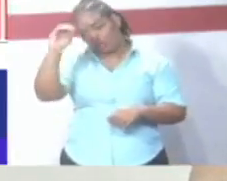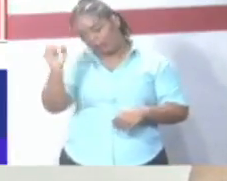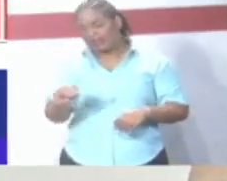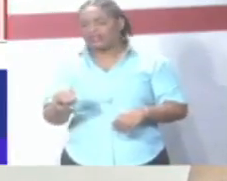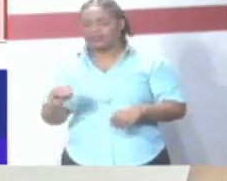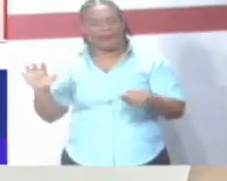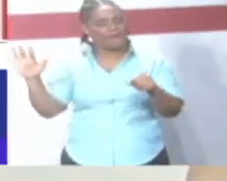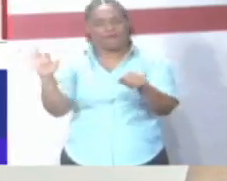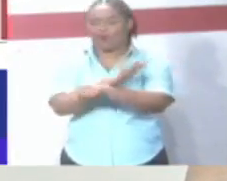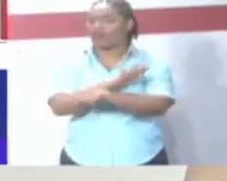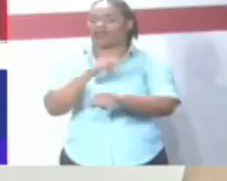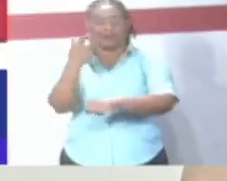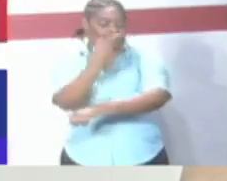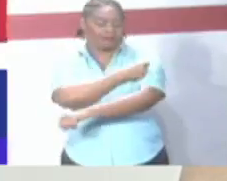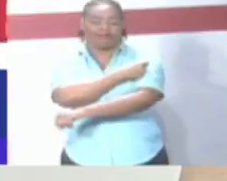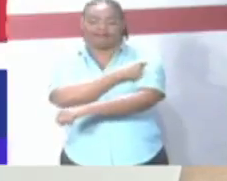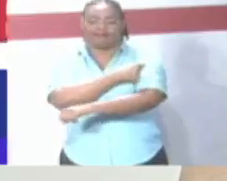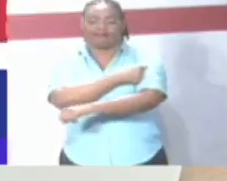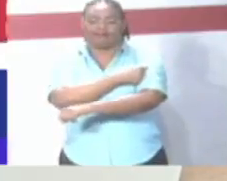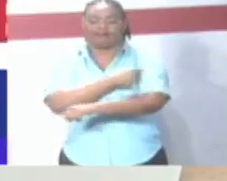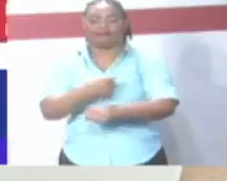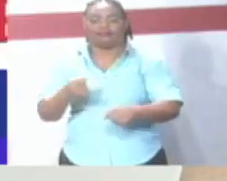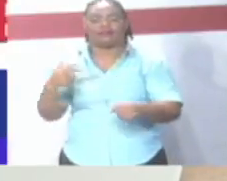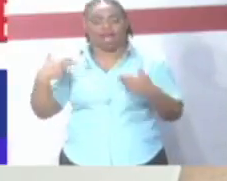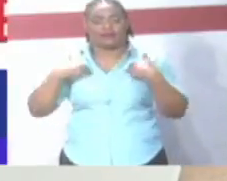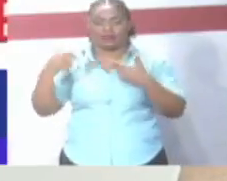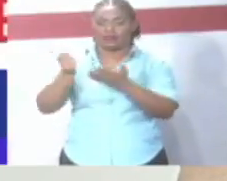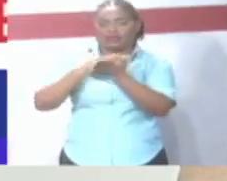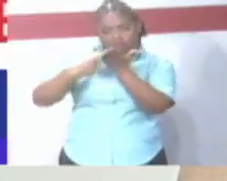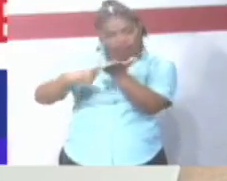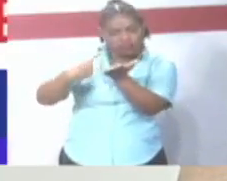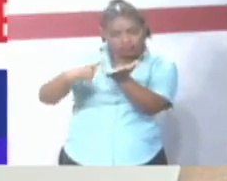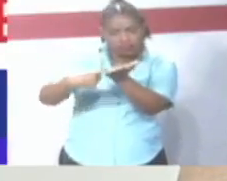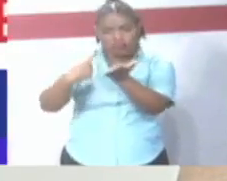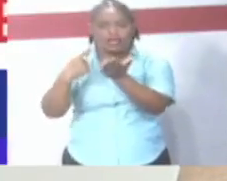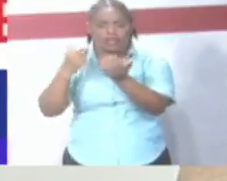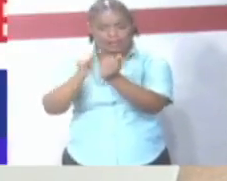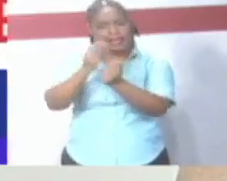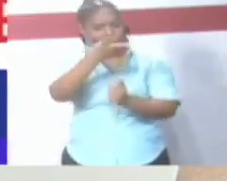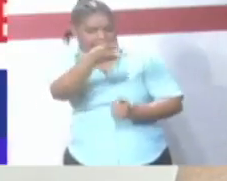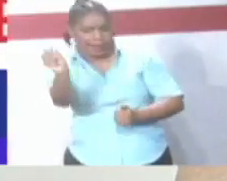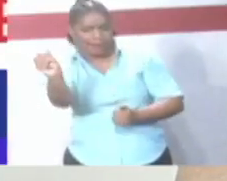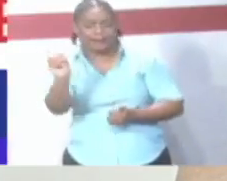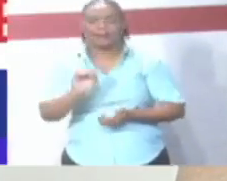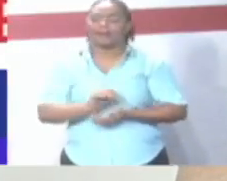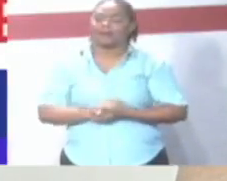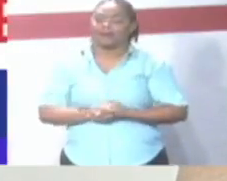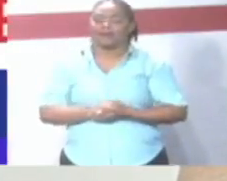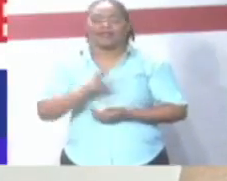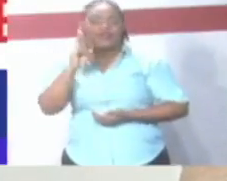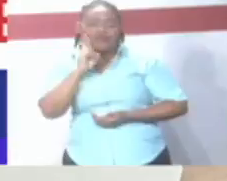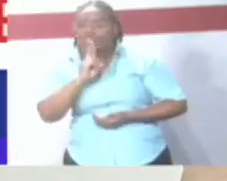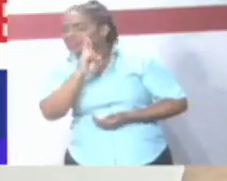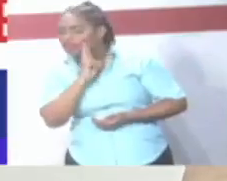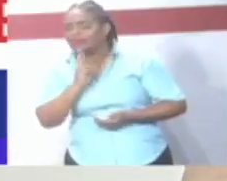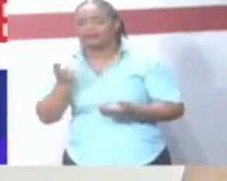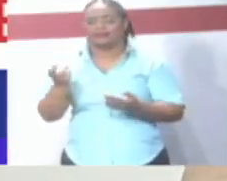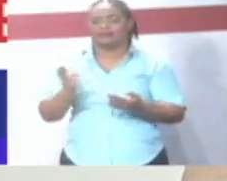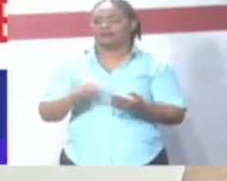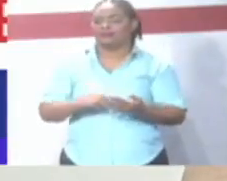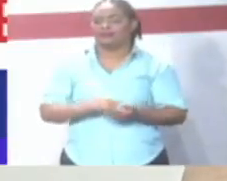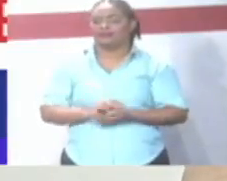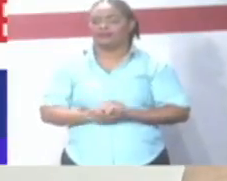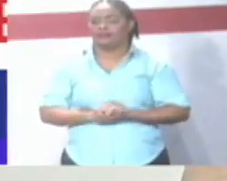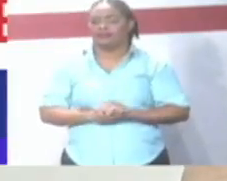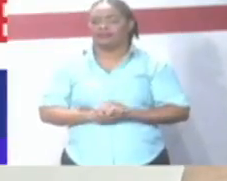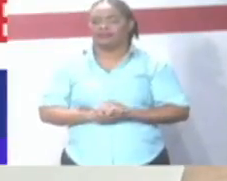spoken personally to people in the casino industry, food and beverage, and Mr. Munisa, who is the president of the